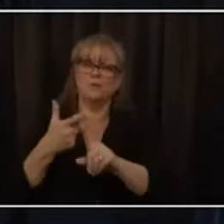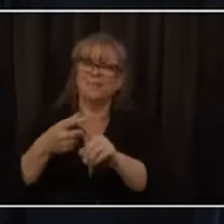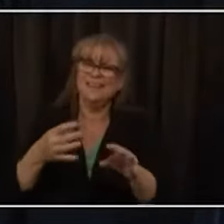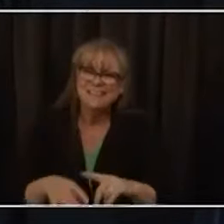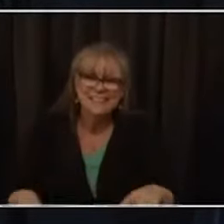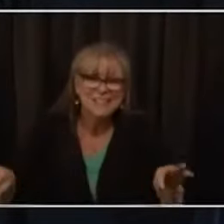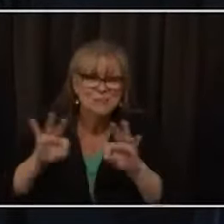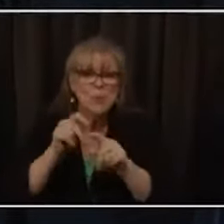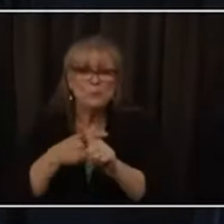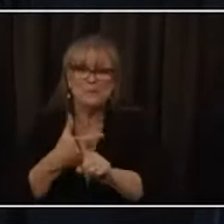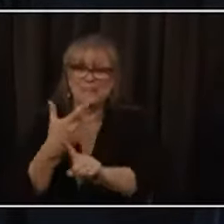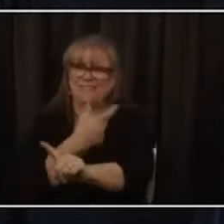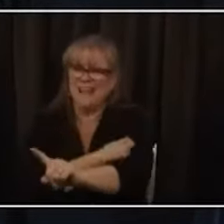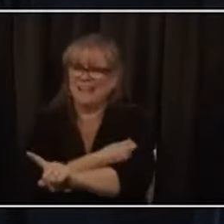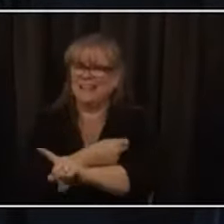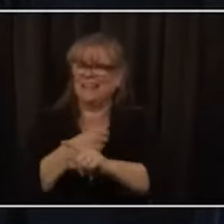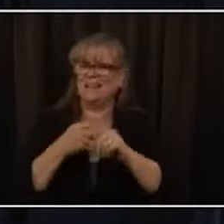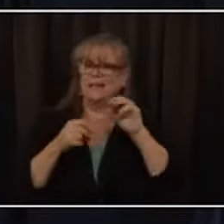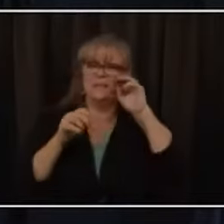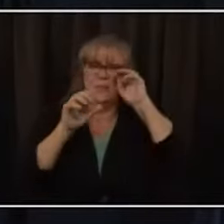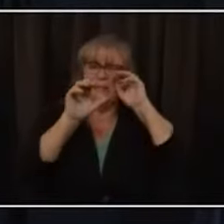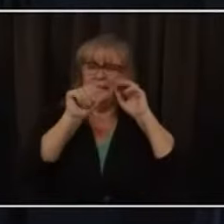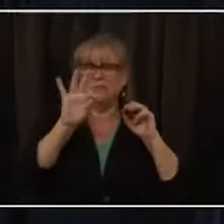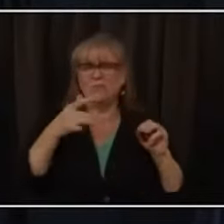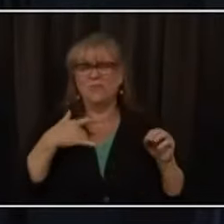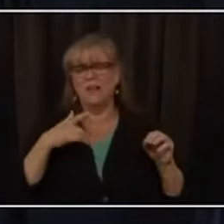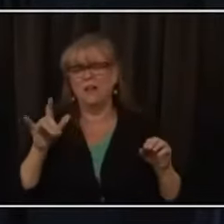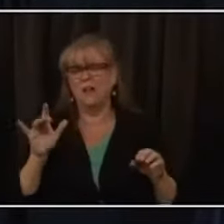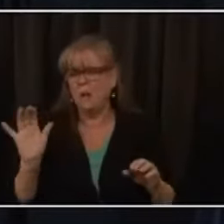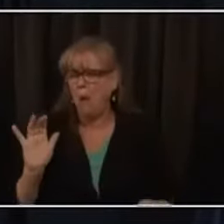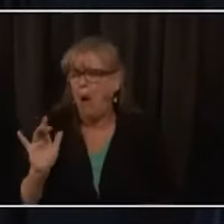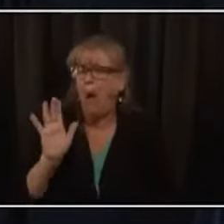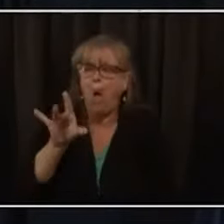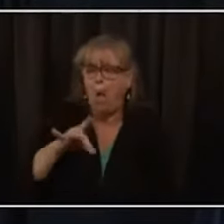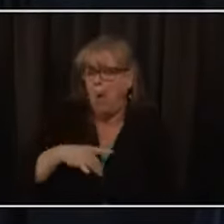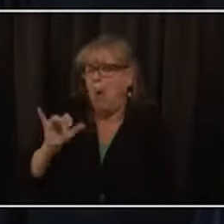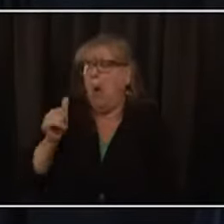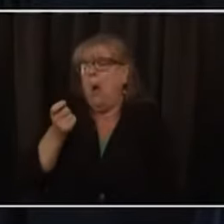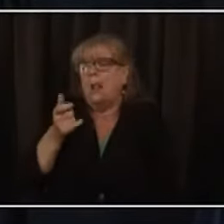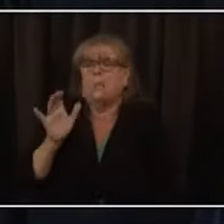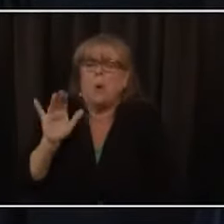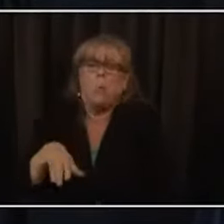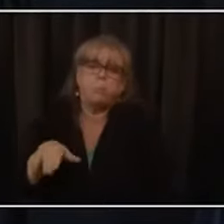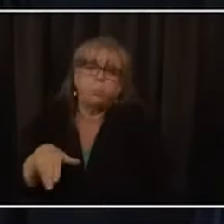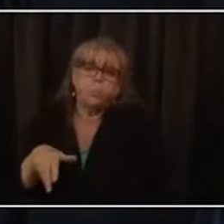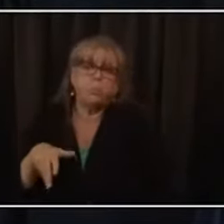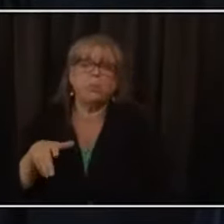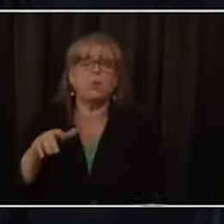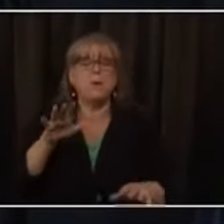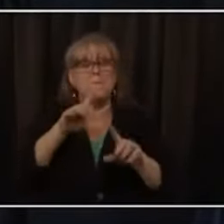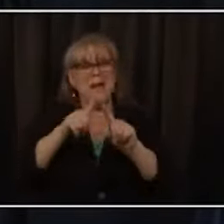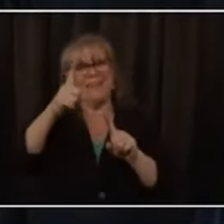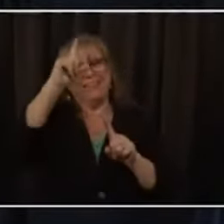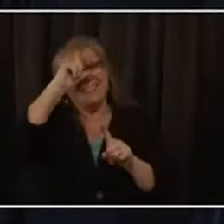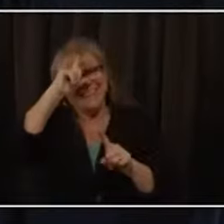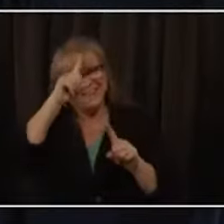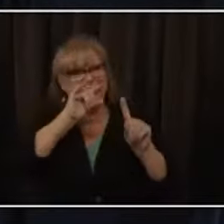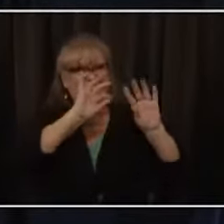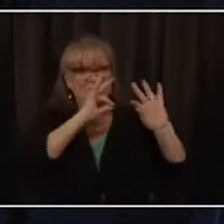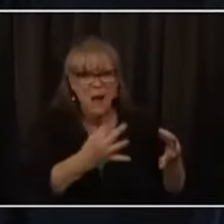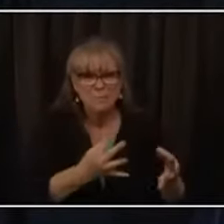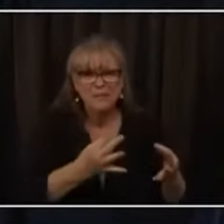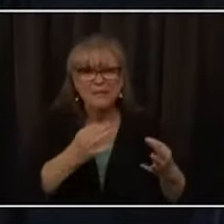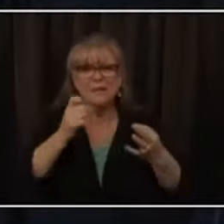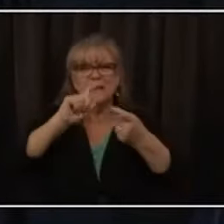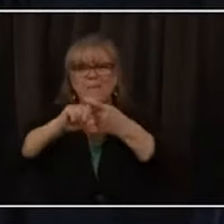our own lives, but have an outsized impact on your friends, your loved ones, your family, and the future of our state. Along with getting the vaccine as soon as you